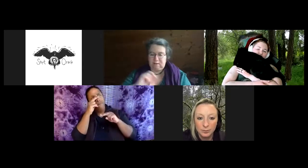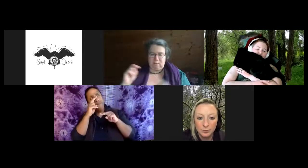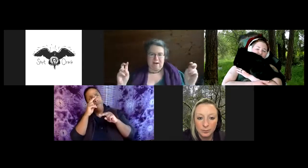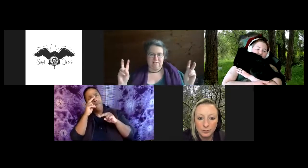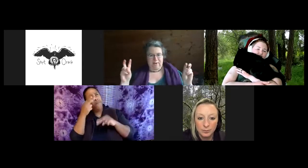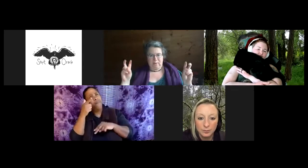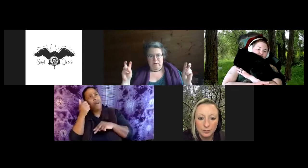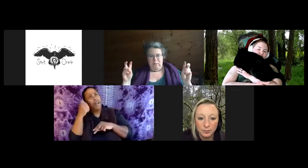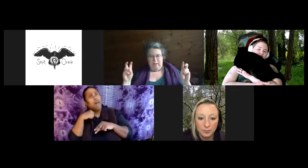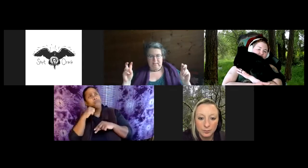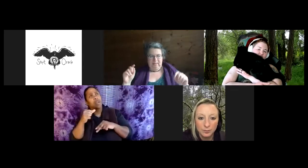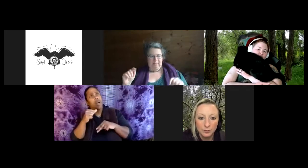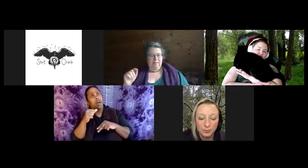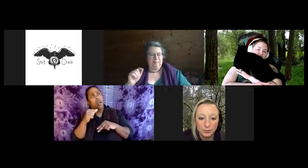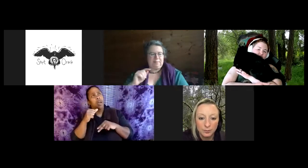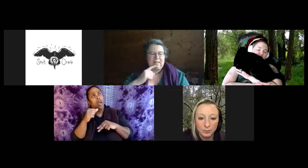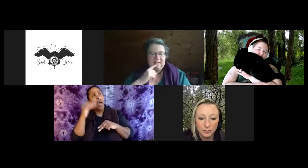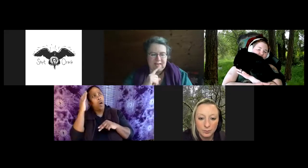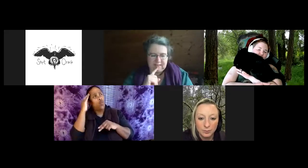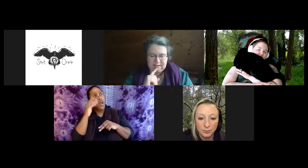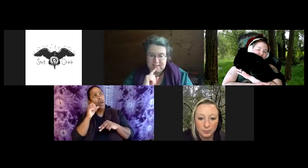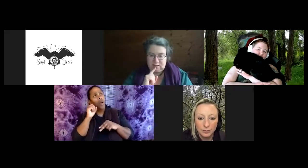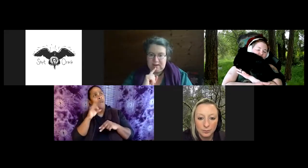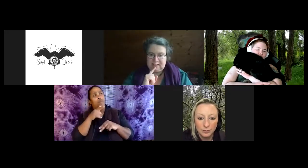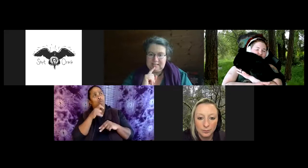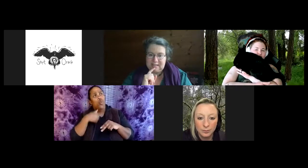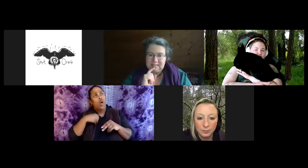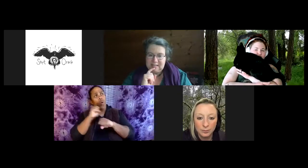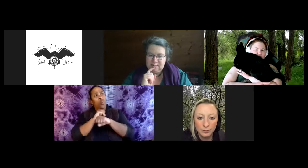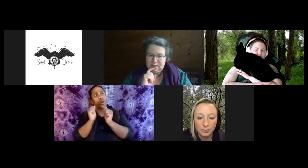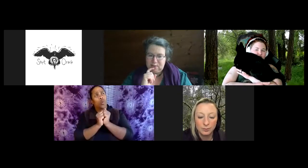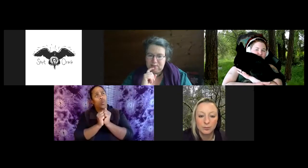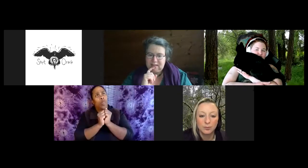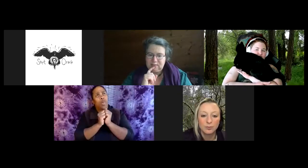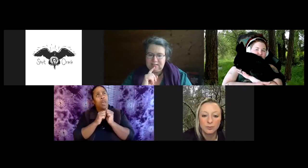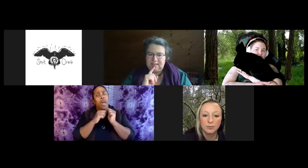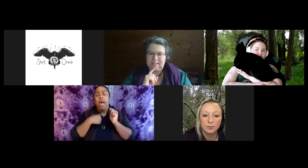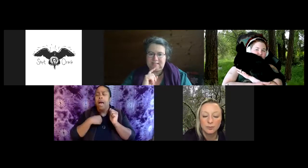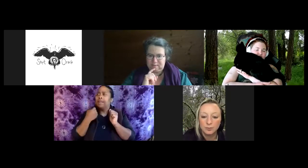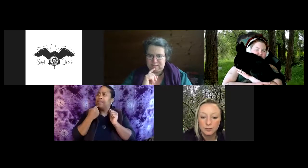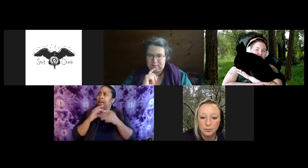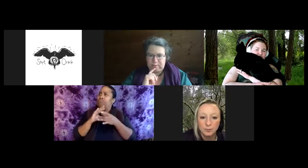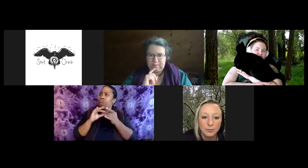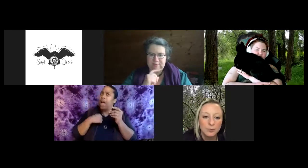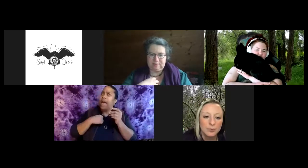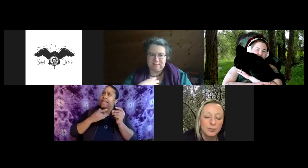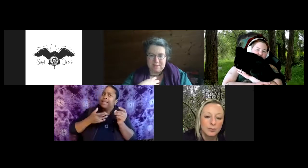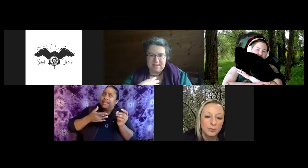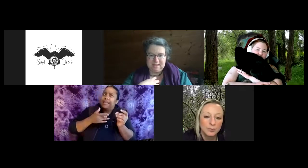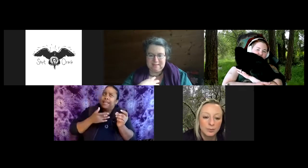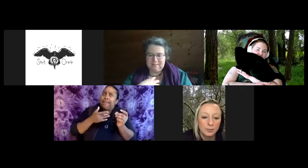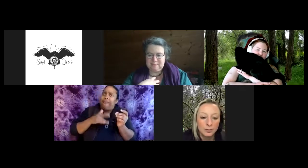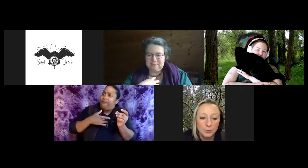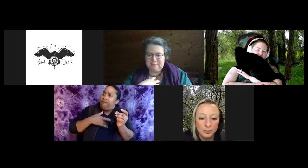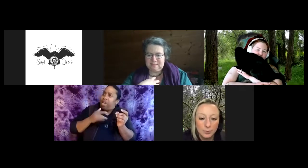not aware of who I work with, and I say that when I sense them, though, I usually tend to sense them as a group. It's